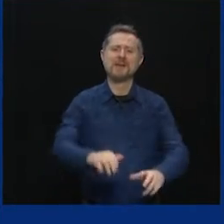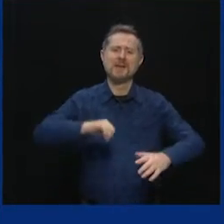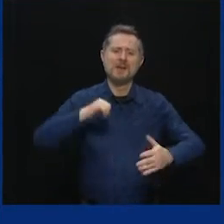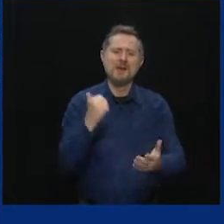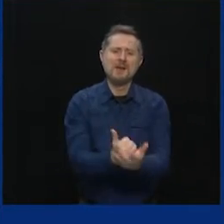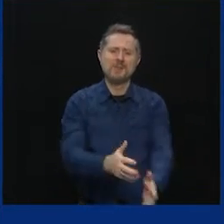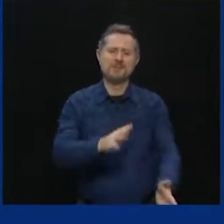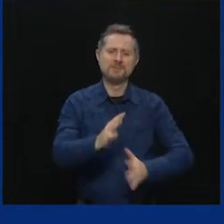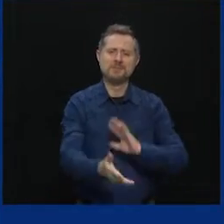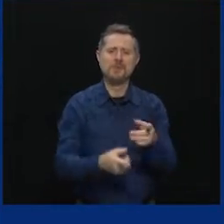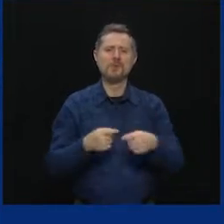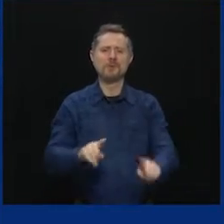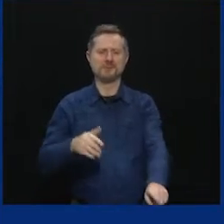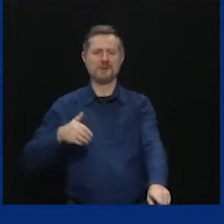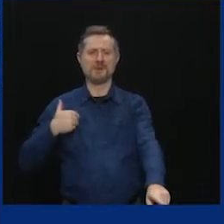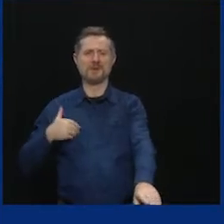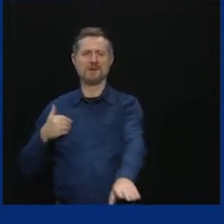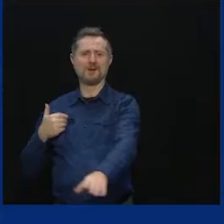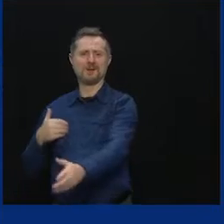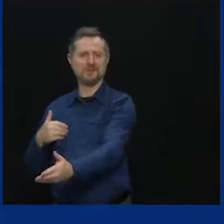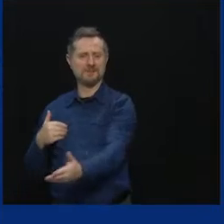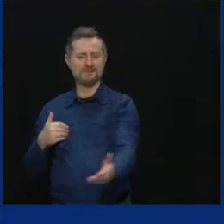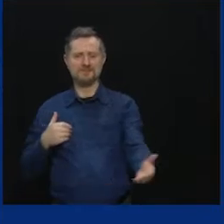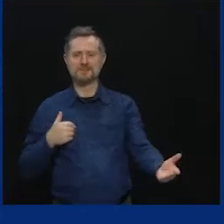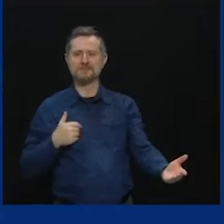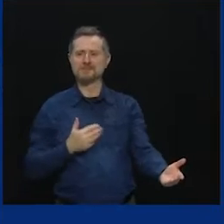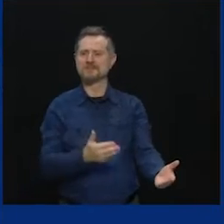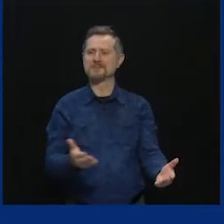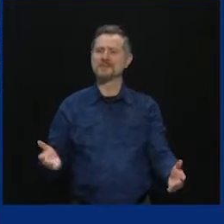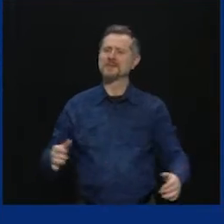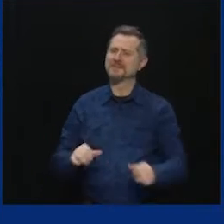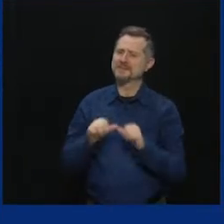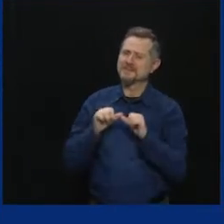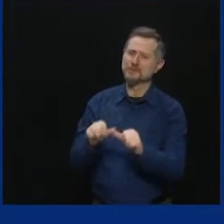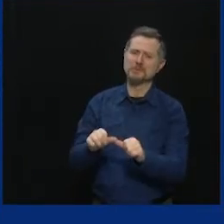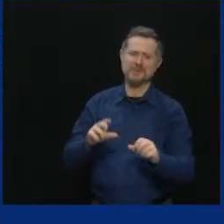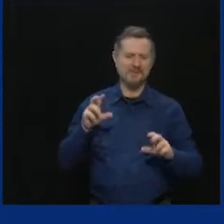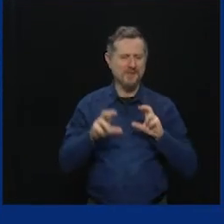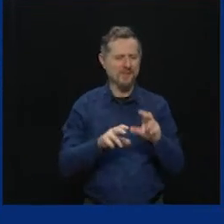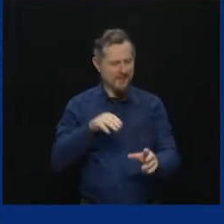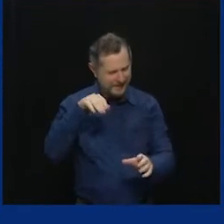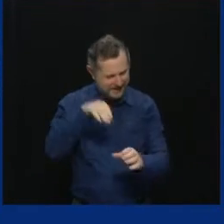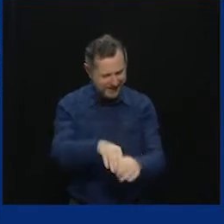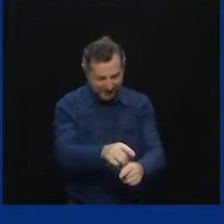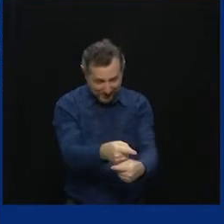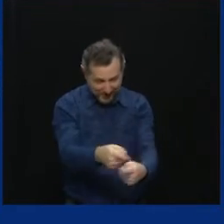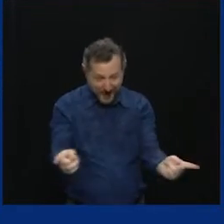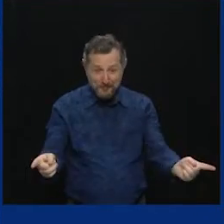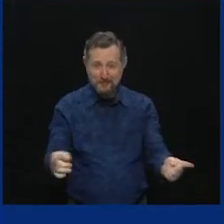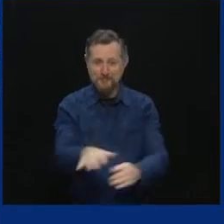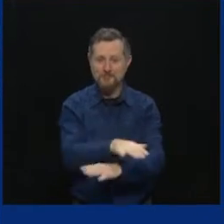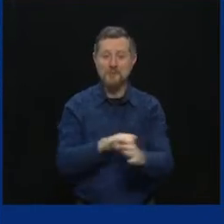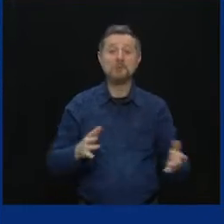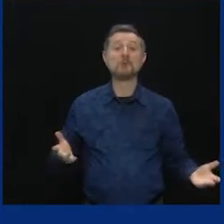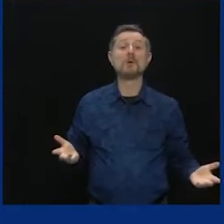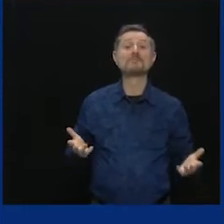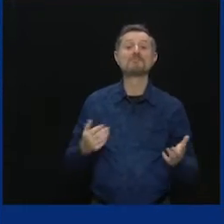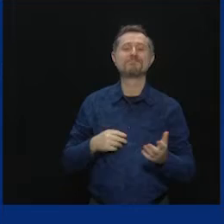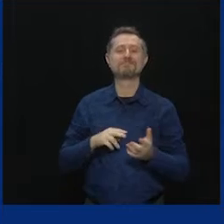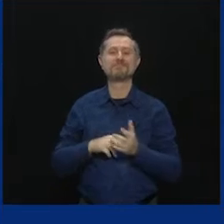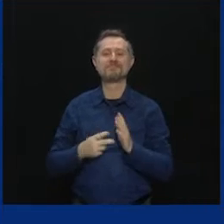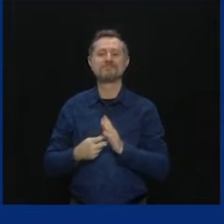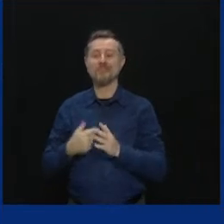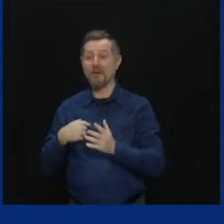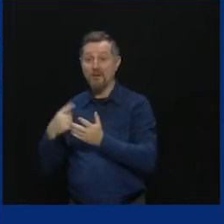young age and continue to pour that investment into them so that the conversations that we are having